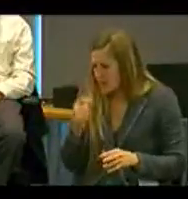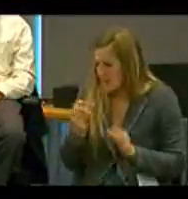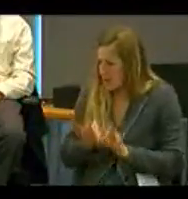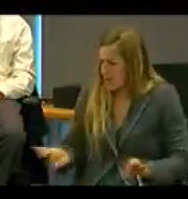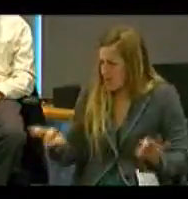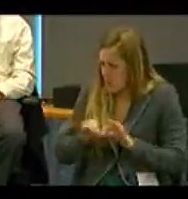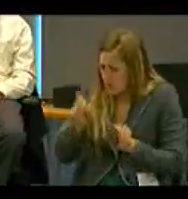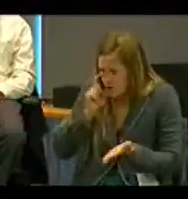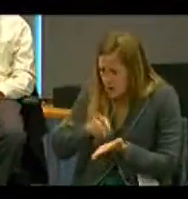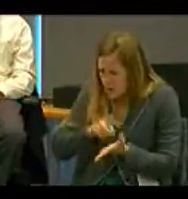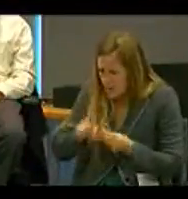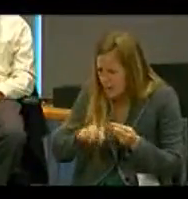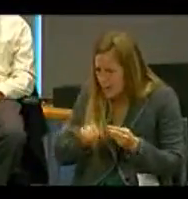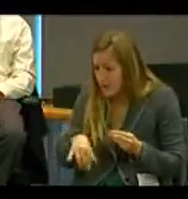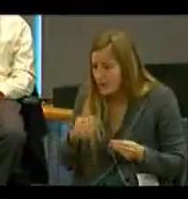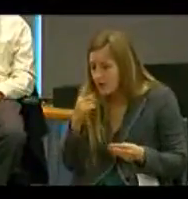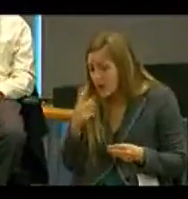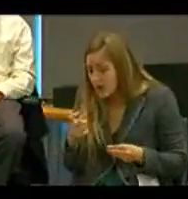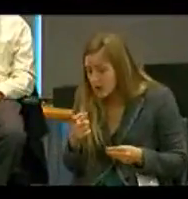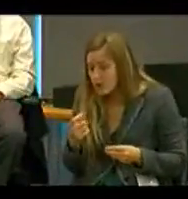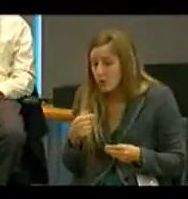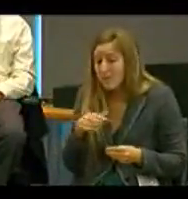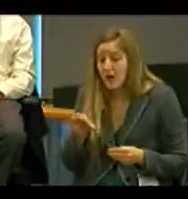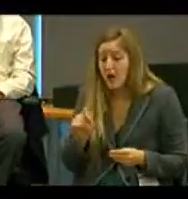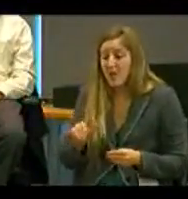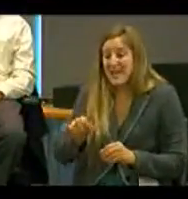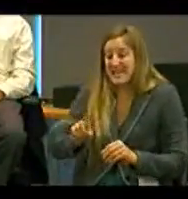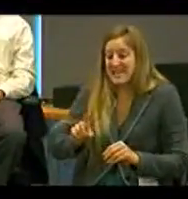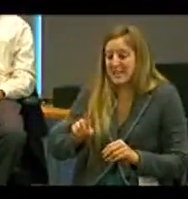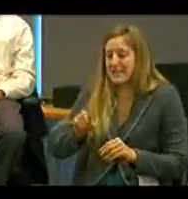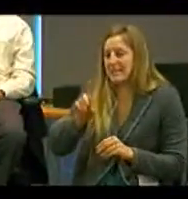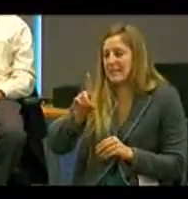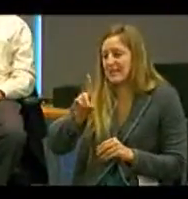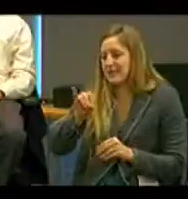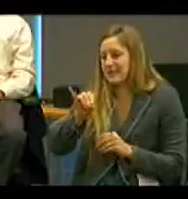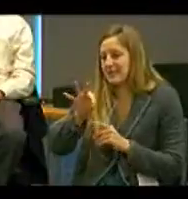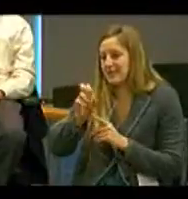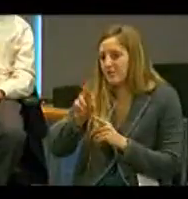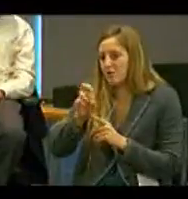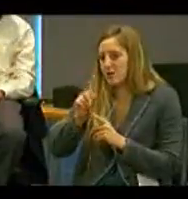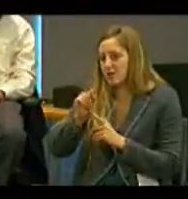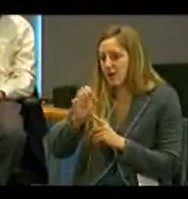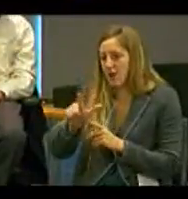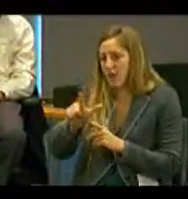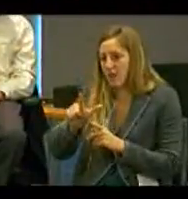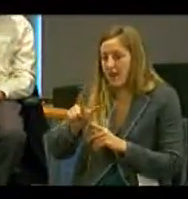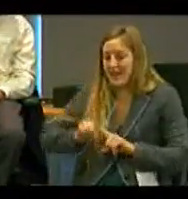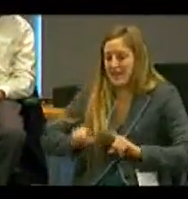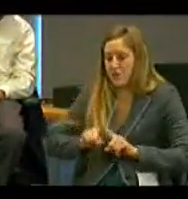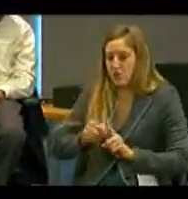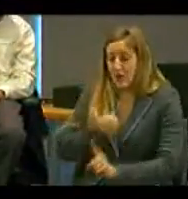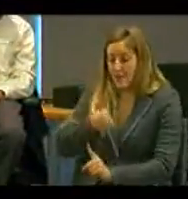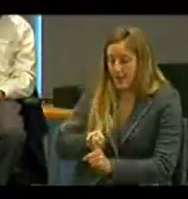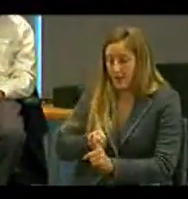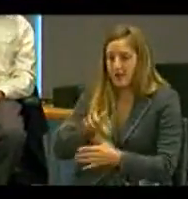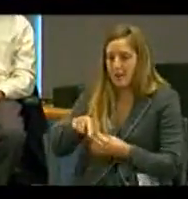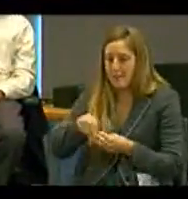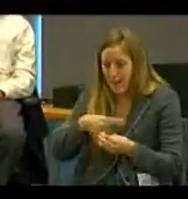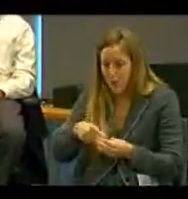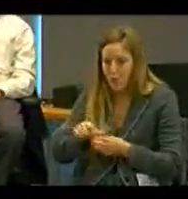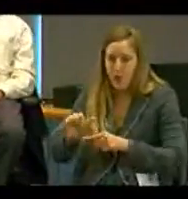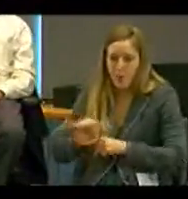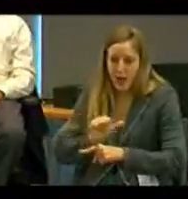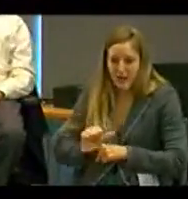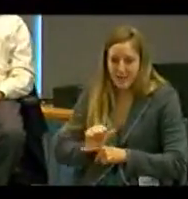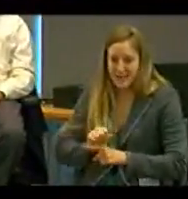answer your question about whether we have found differential impact of these practices, we have. Thank you. If I could just